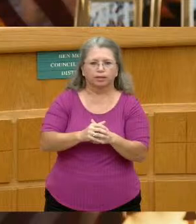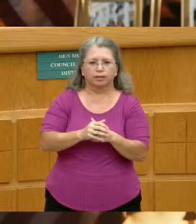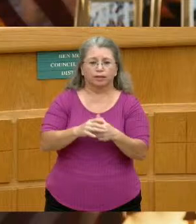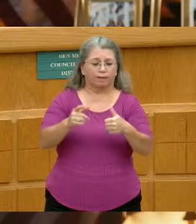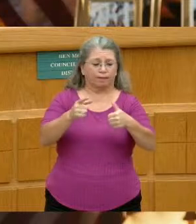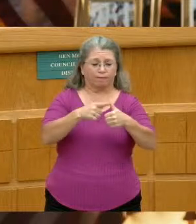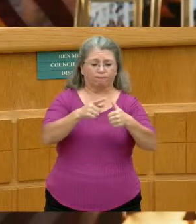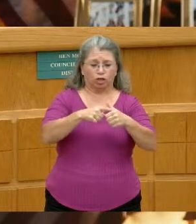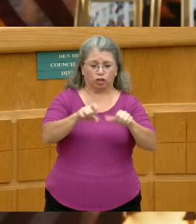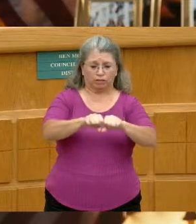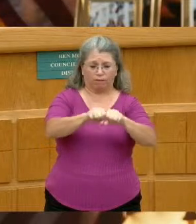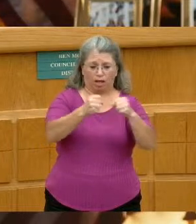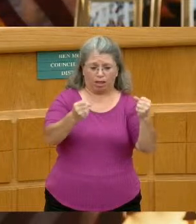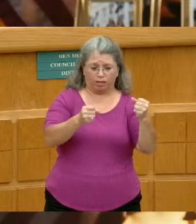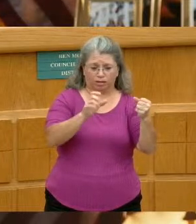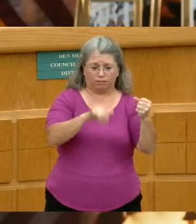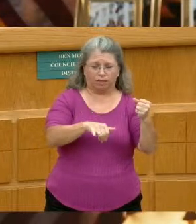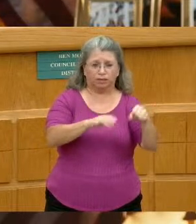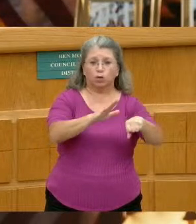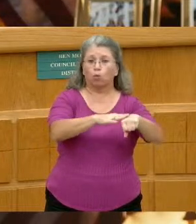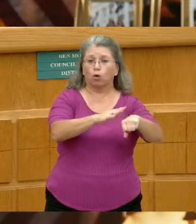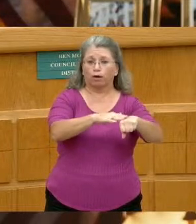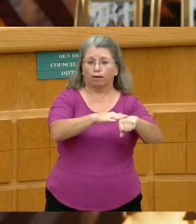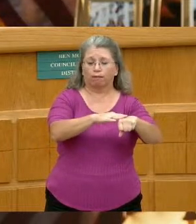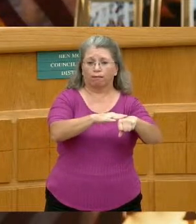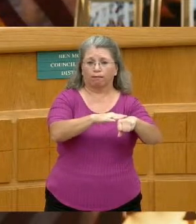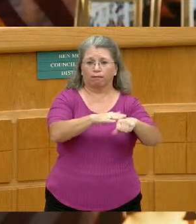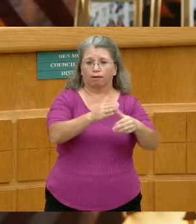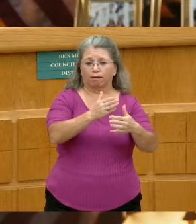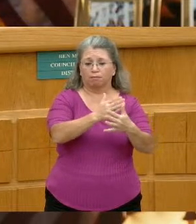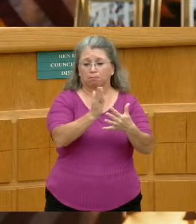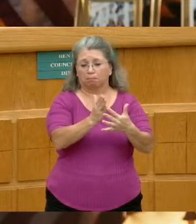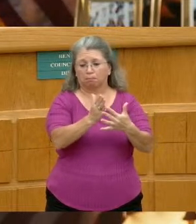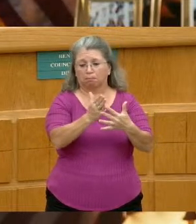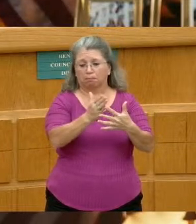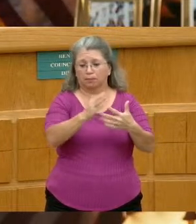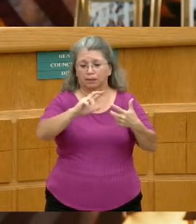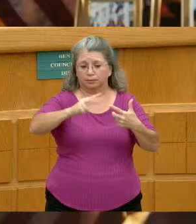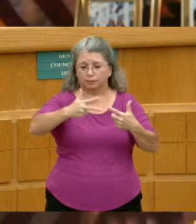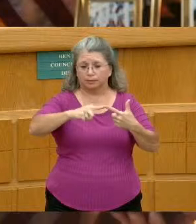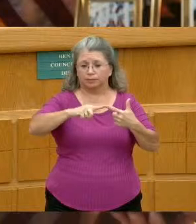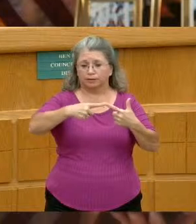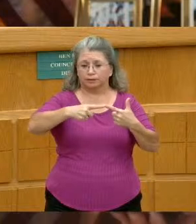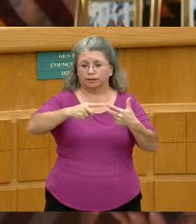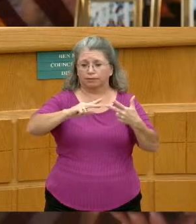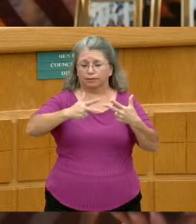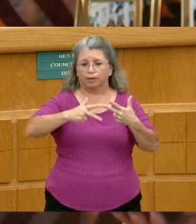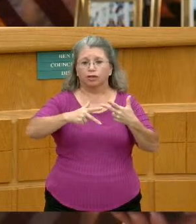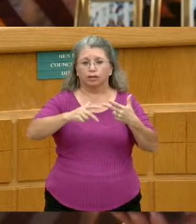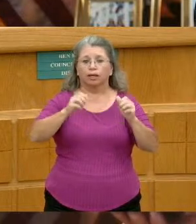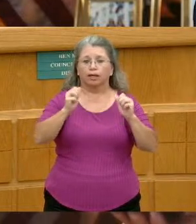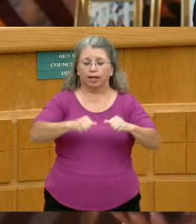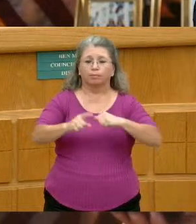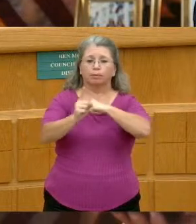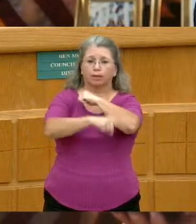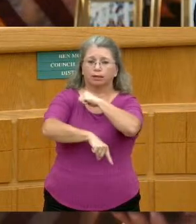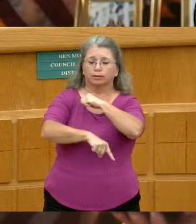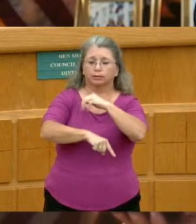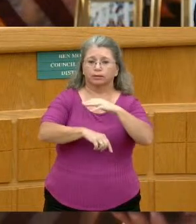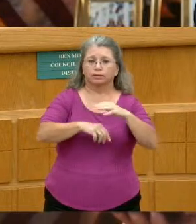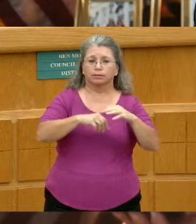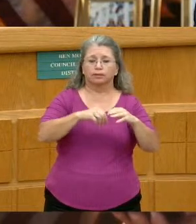warning. Subsequent violations are subject to a penalty not to exceed